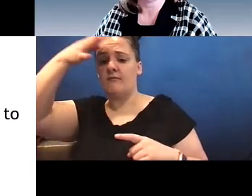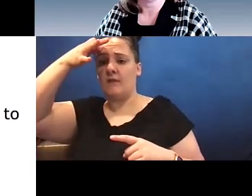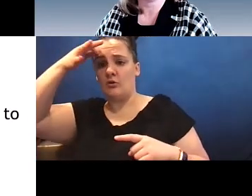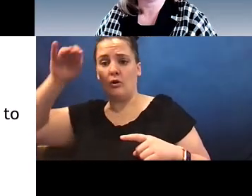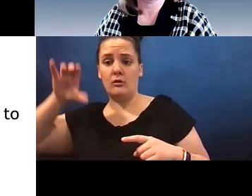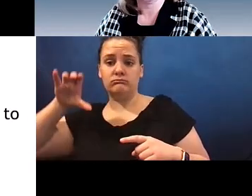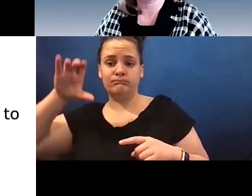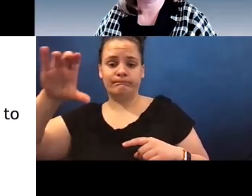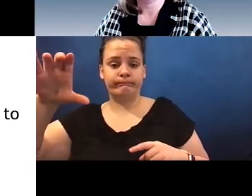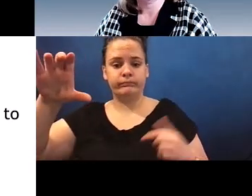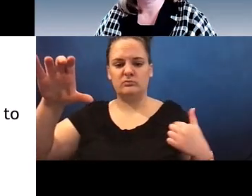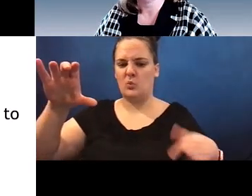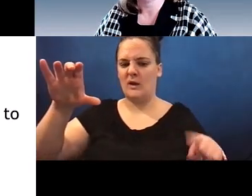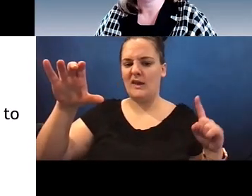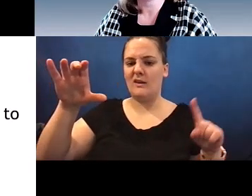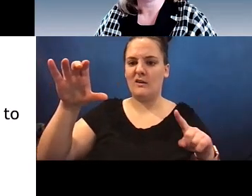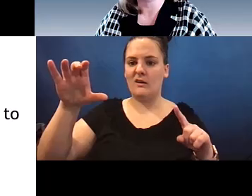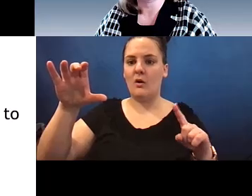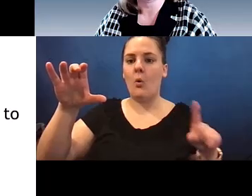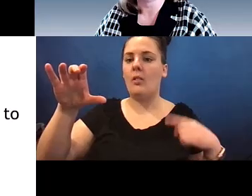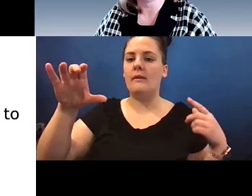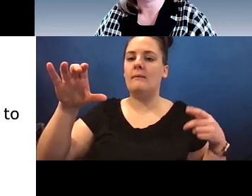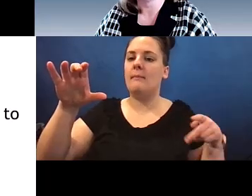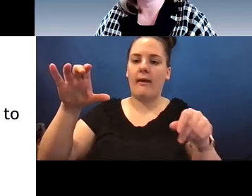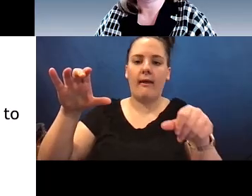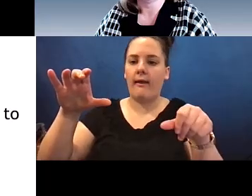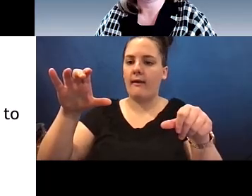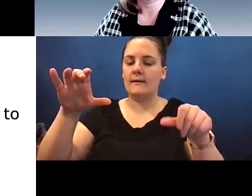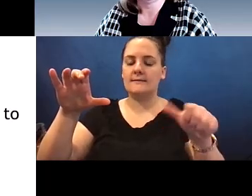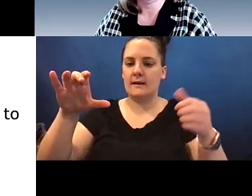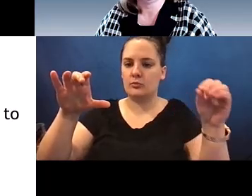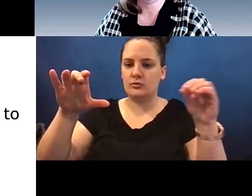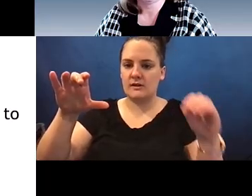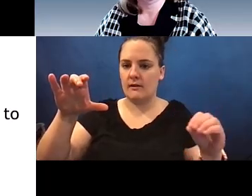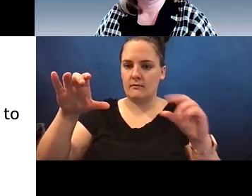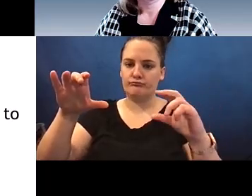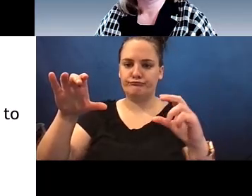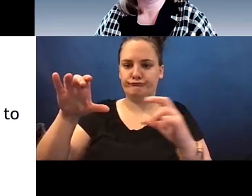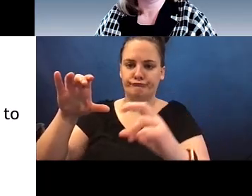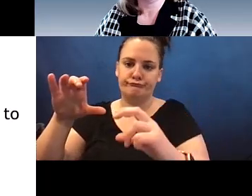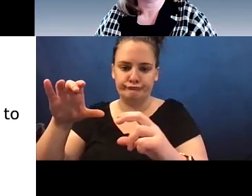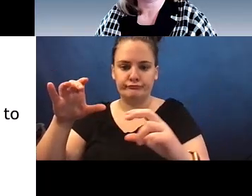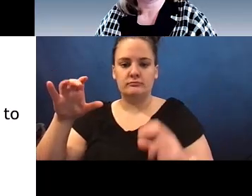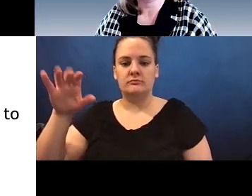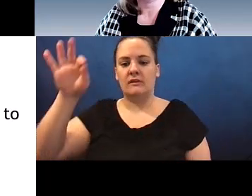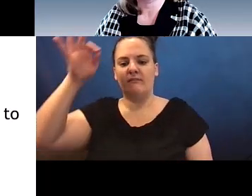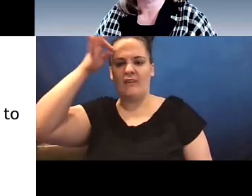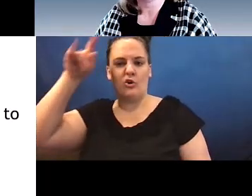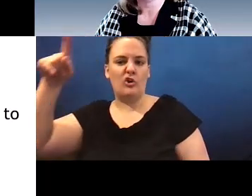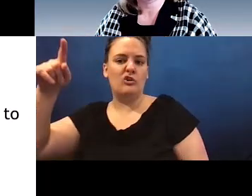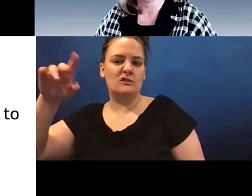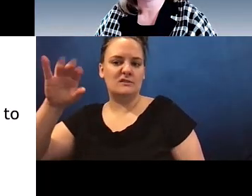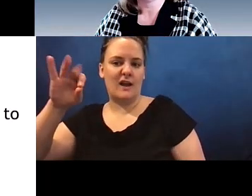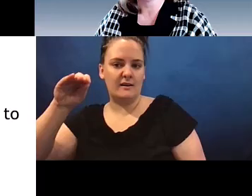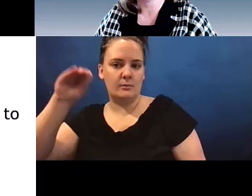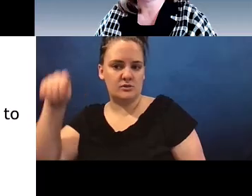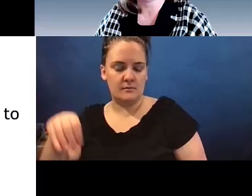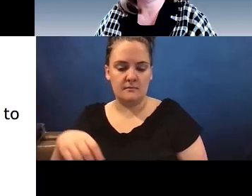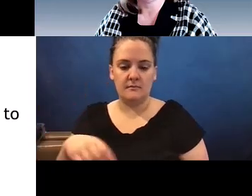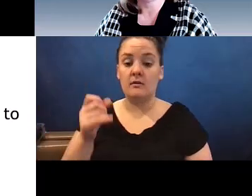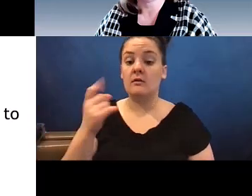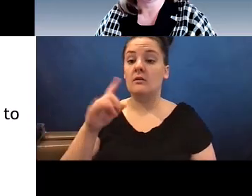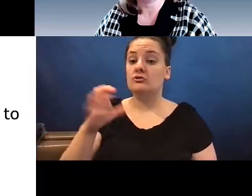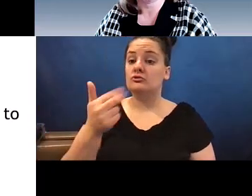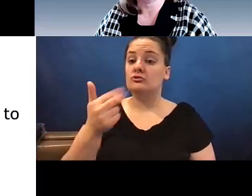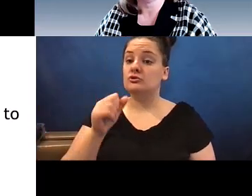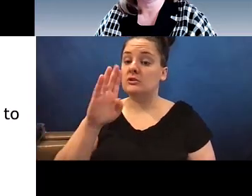population's coverage, as you see here, with federal funds making up the other 90%. By funding this expansion coverage, Chase reduces the